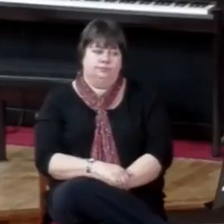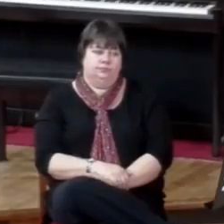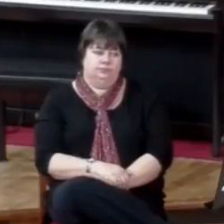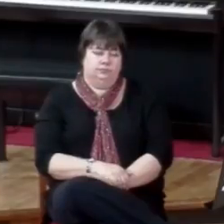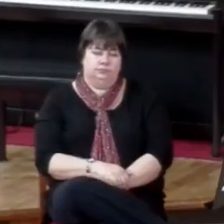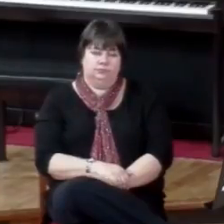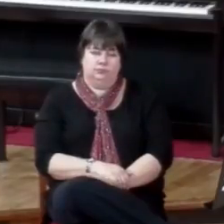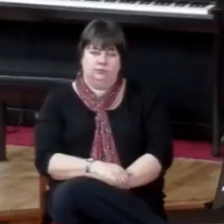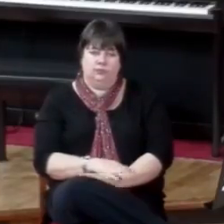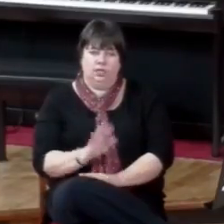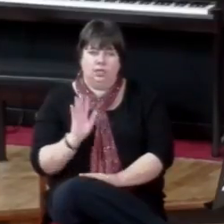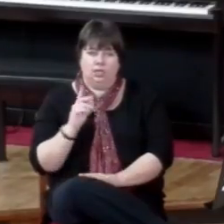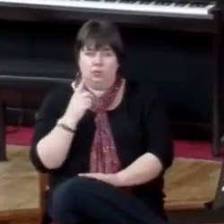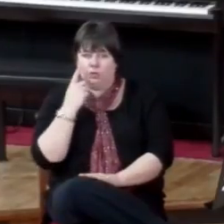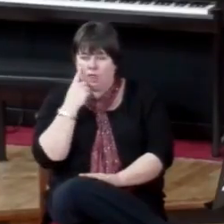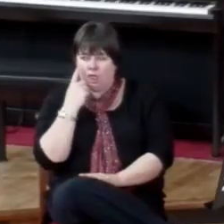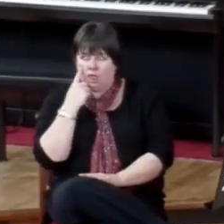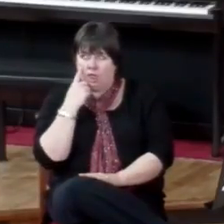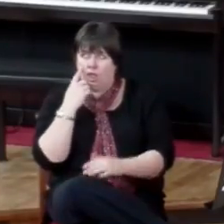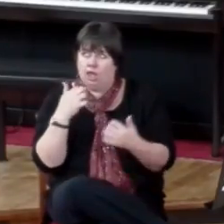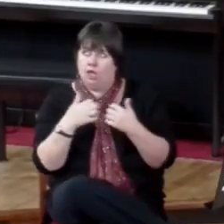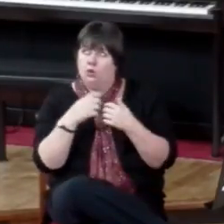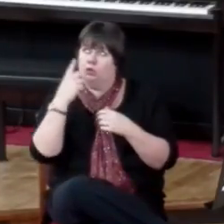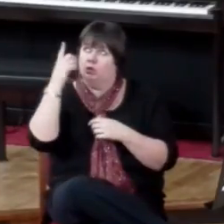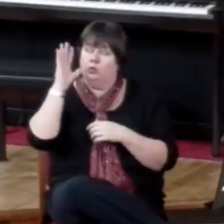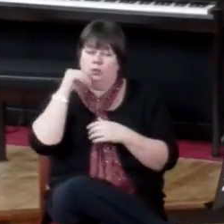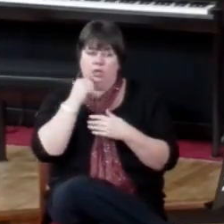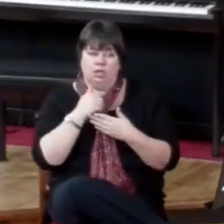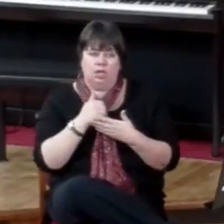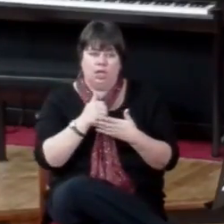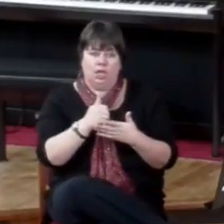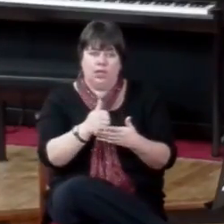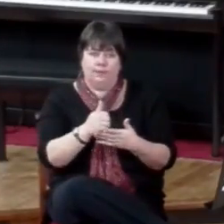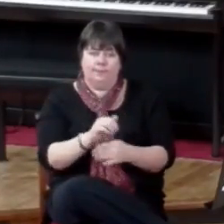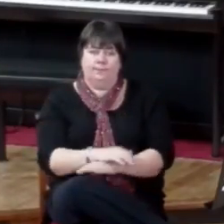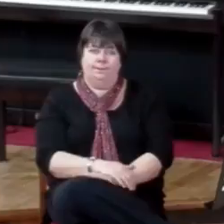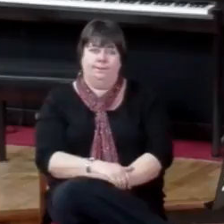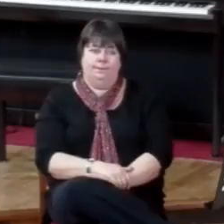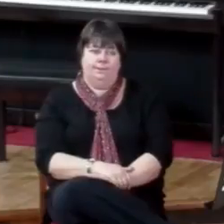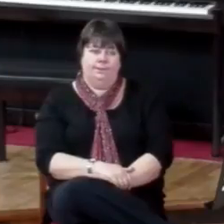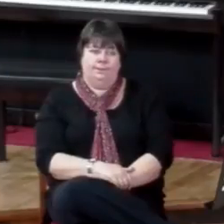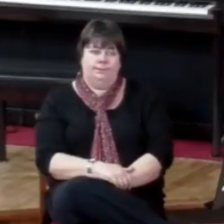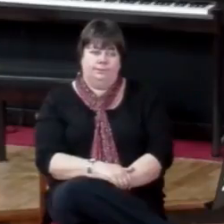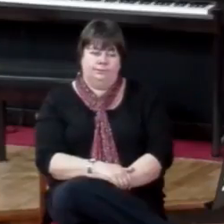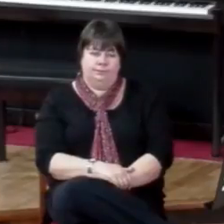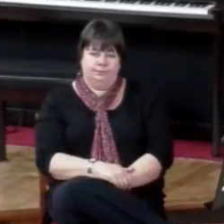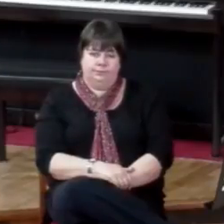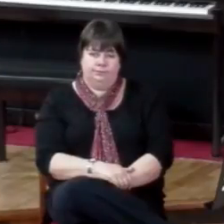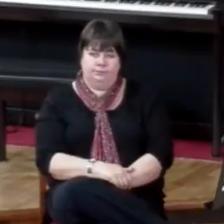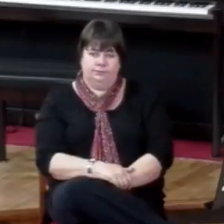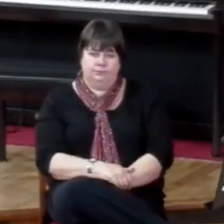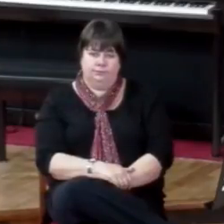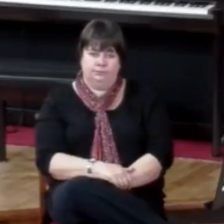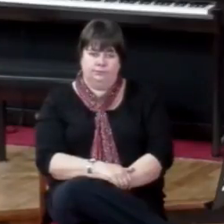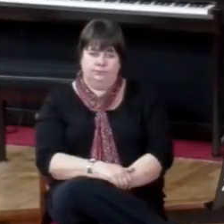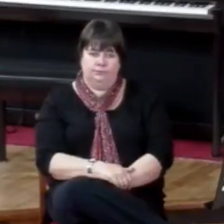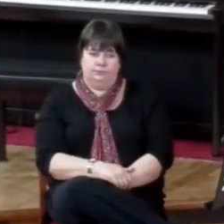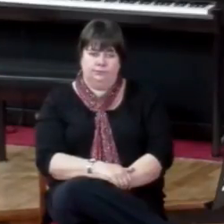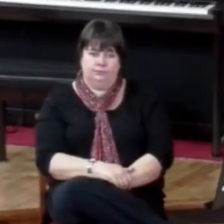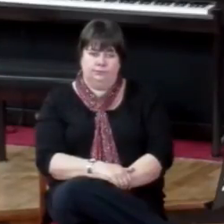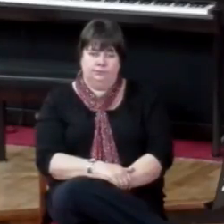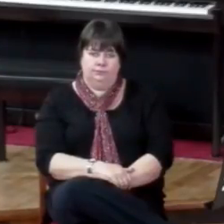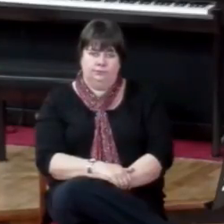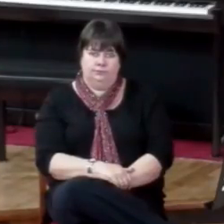let's see how God honors that. Because he will. He will. He promises to be with